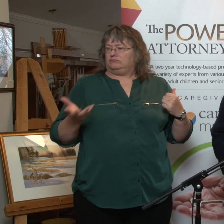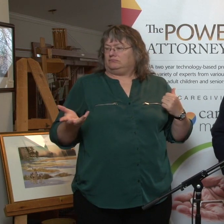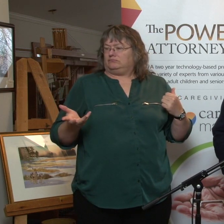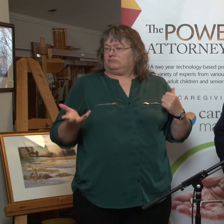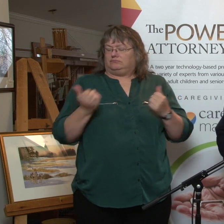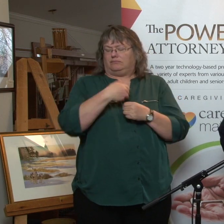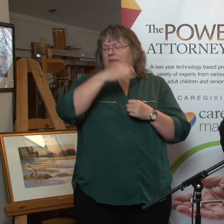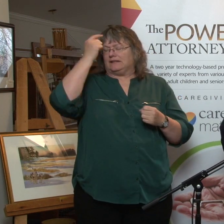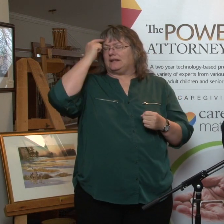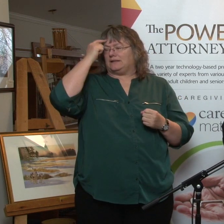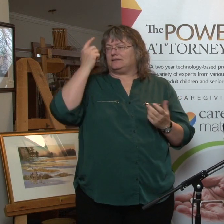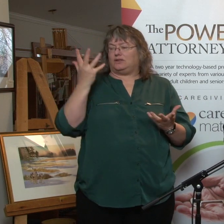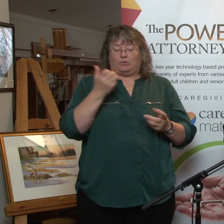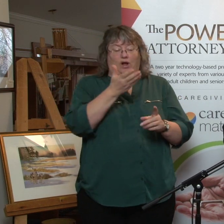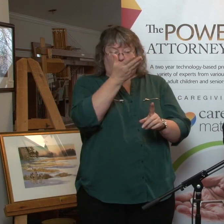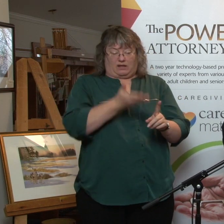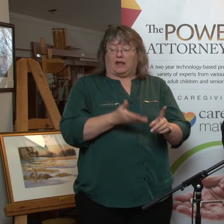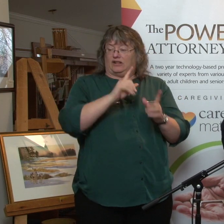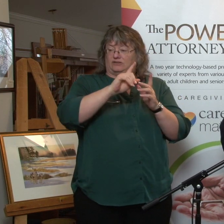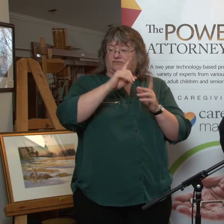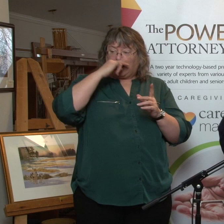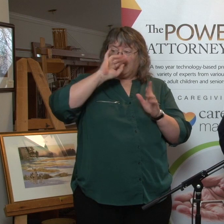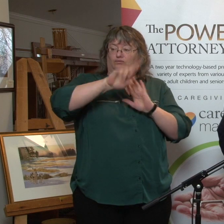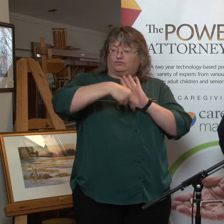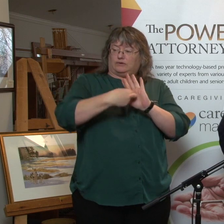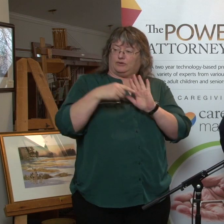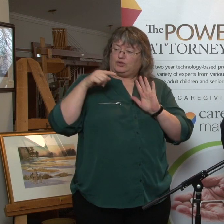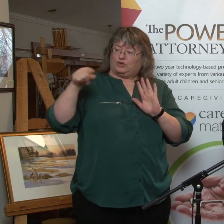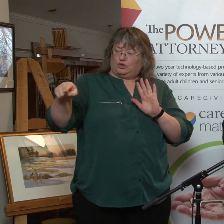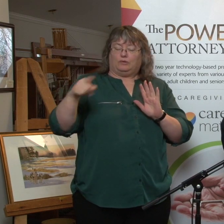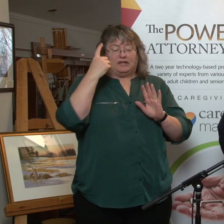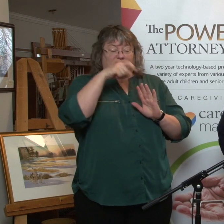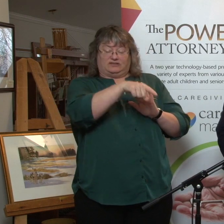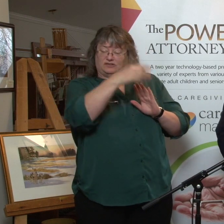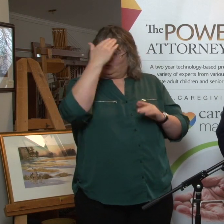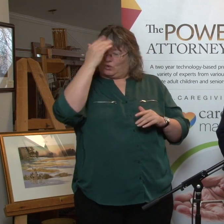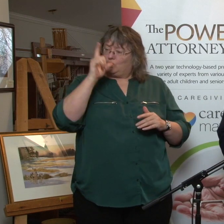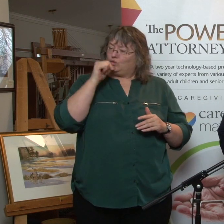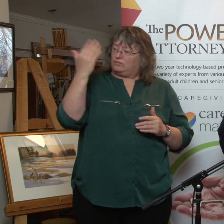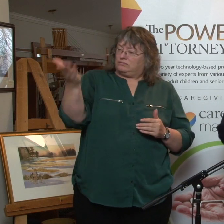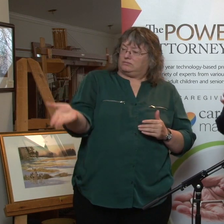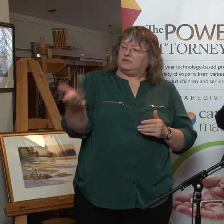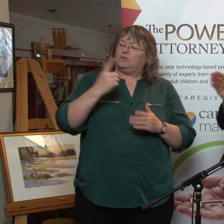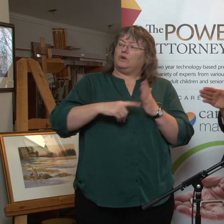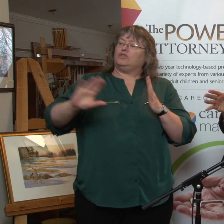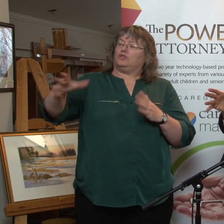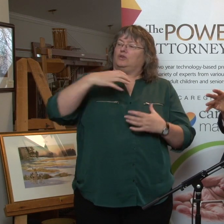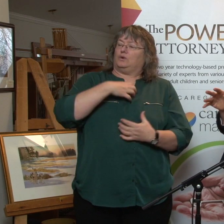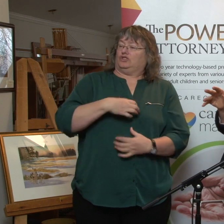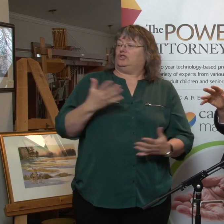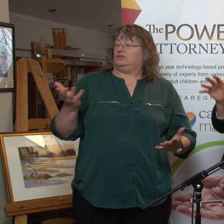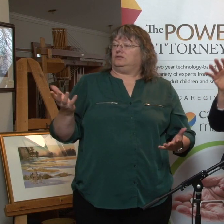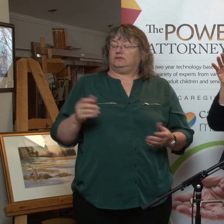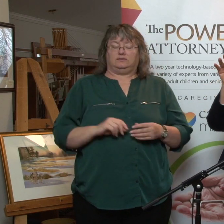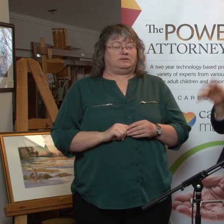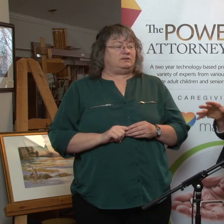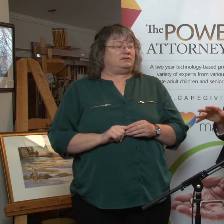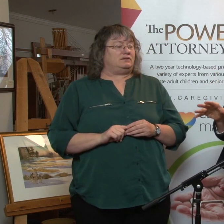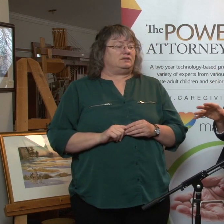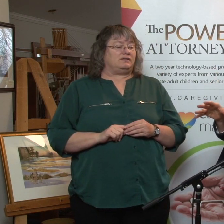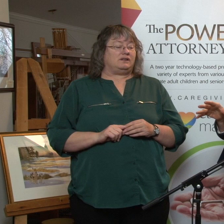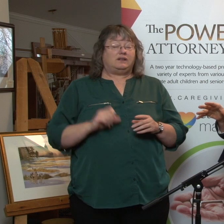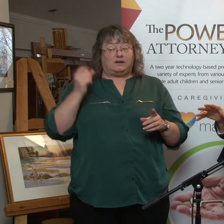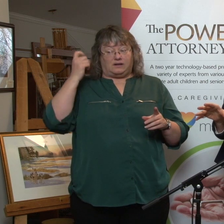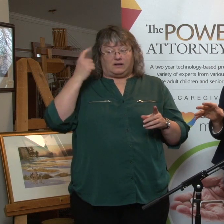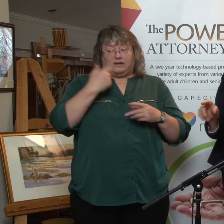reason, right? I mean, you want her to represent you, and she knows you the best, and she knows what your wishes are. The only thing that I would suggest to you is that you